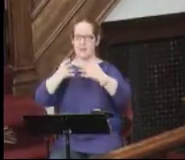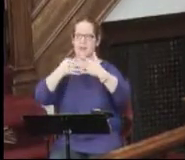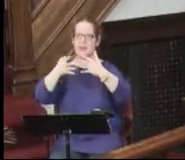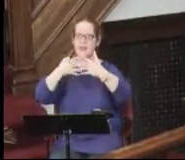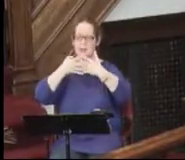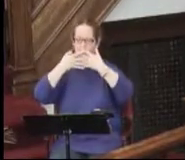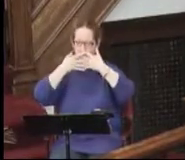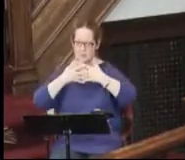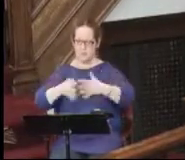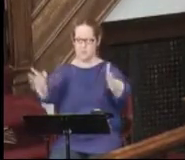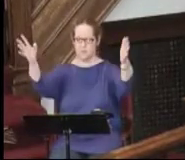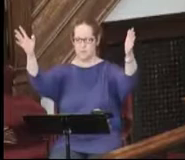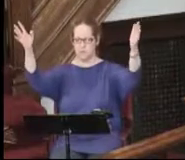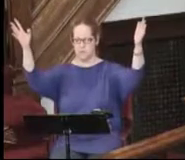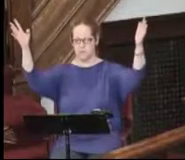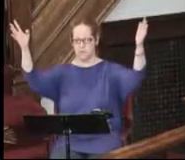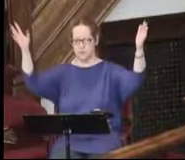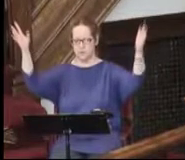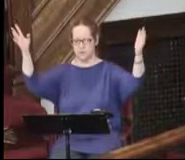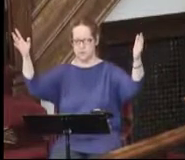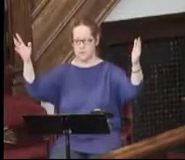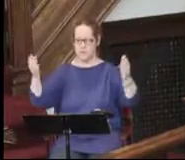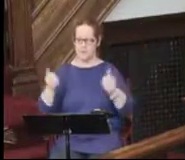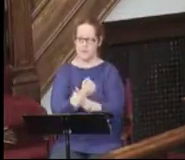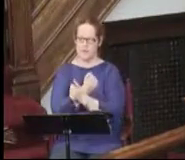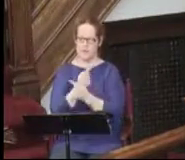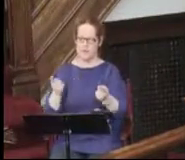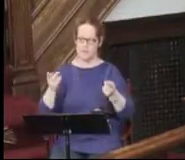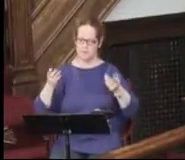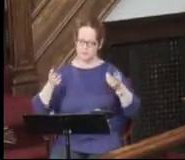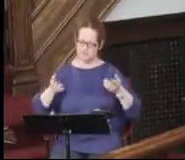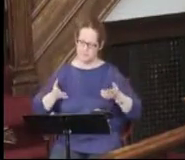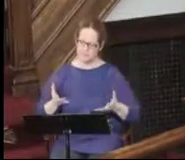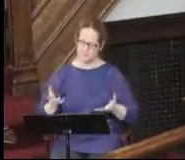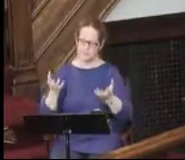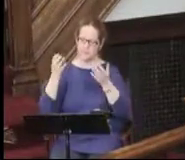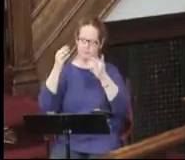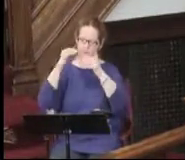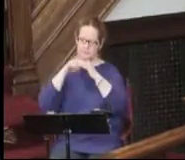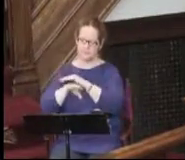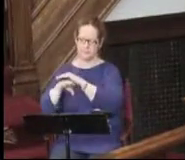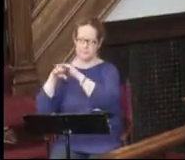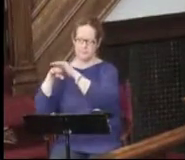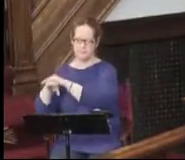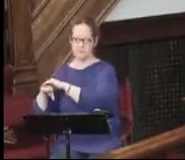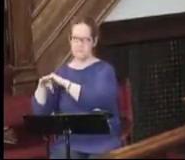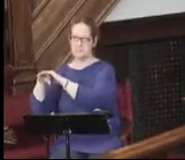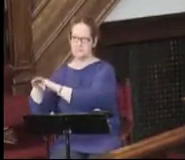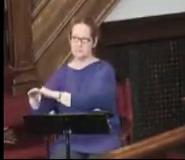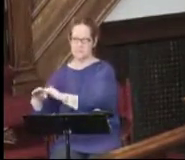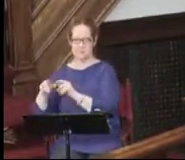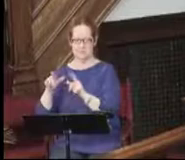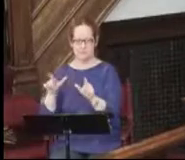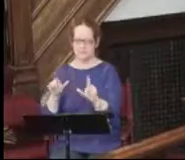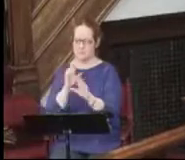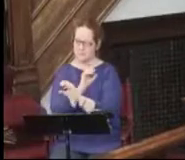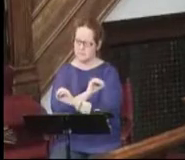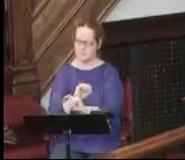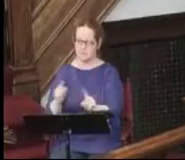its streets, its gates were open wide,